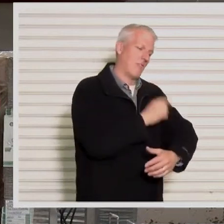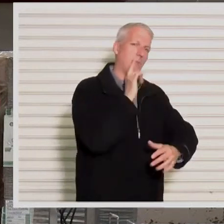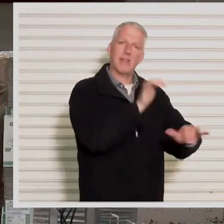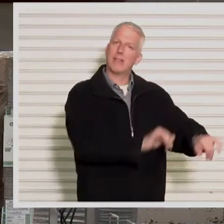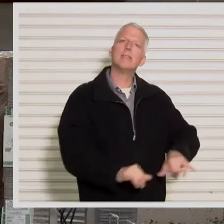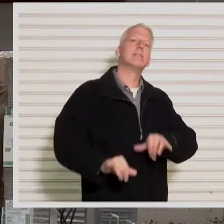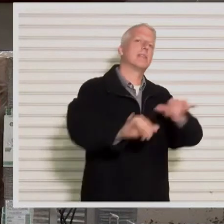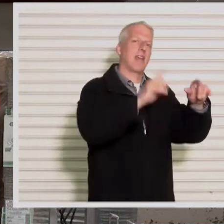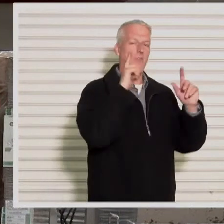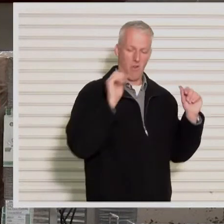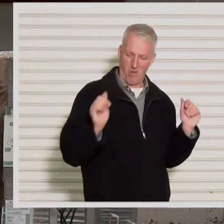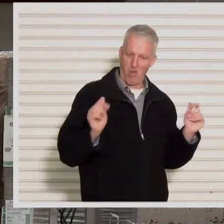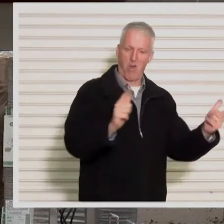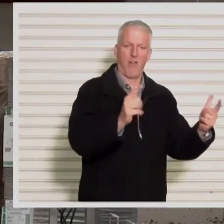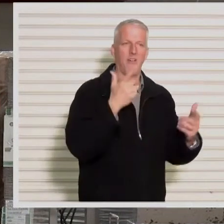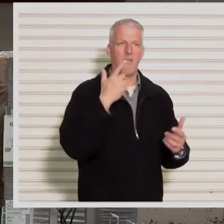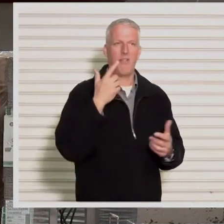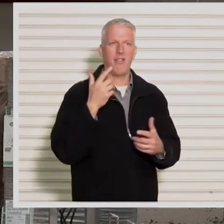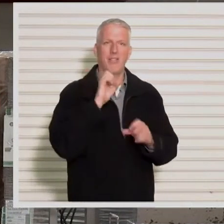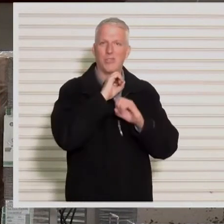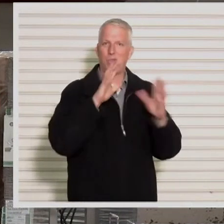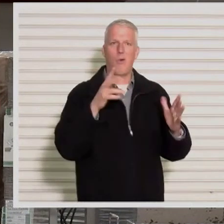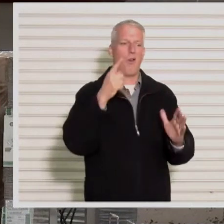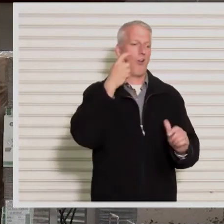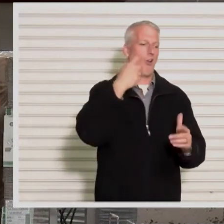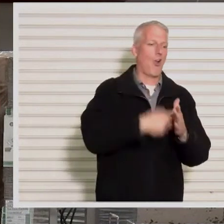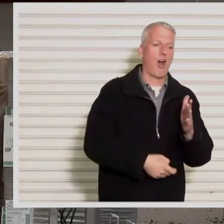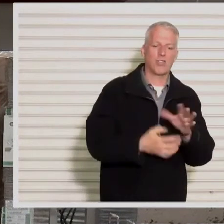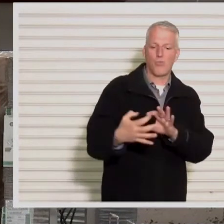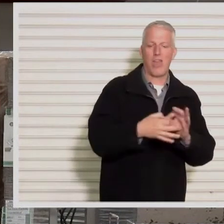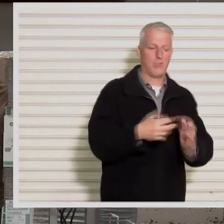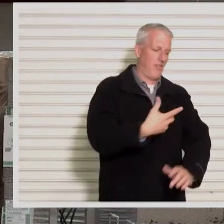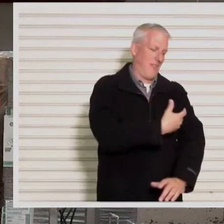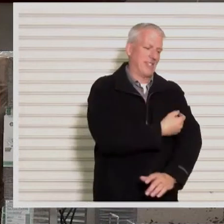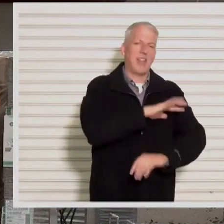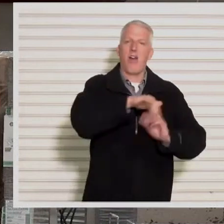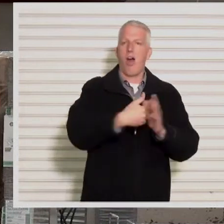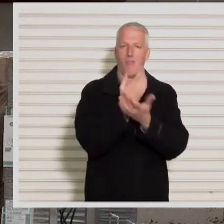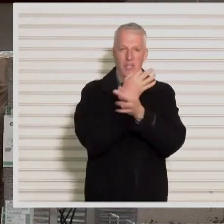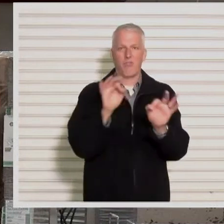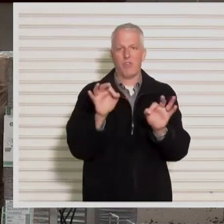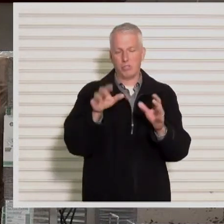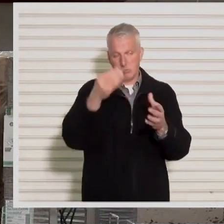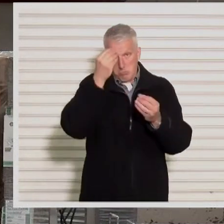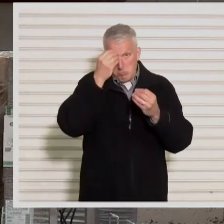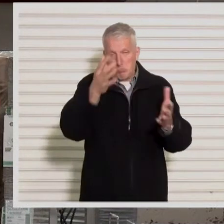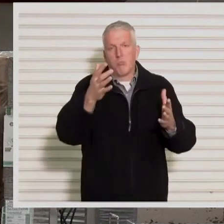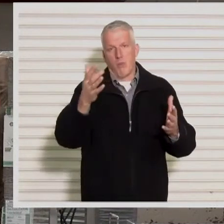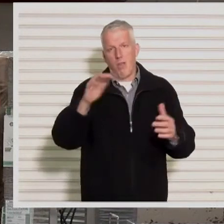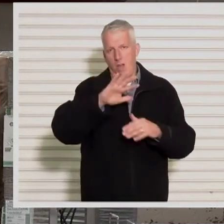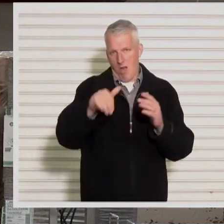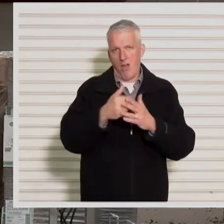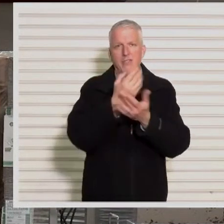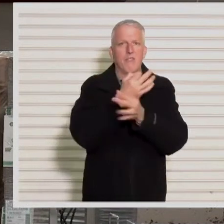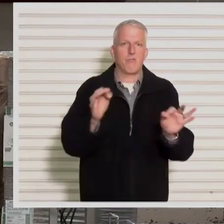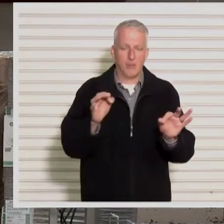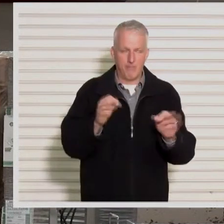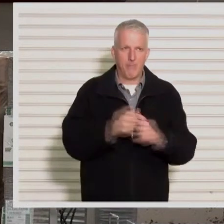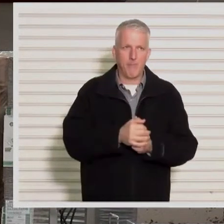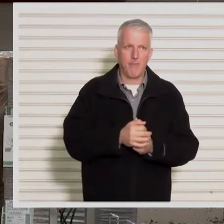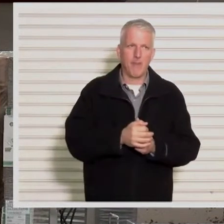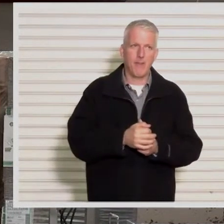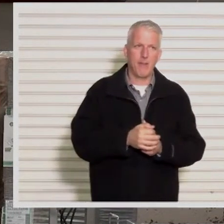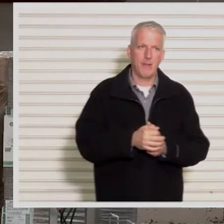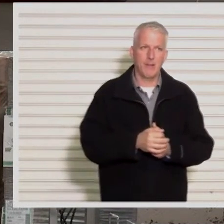efficacy of these vaccines, but there's no cost to the vaccines as well. People should just be aware of that as